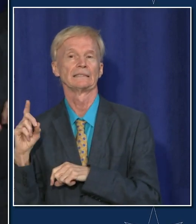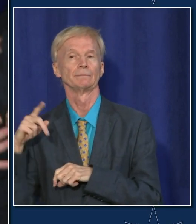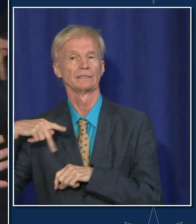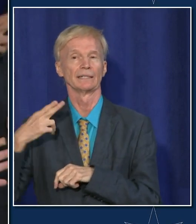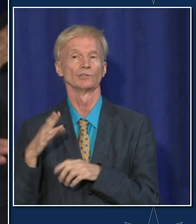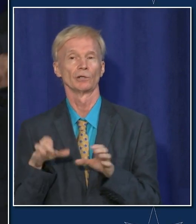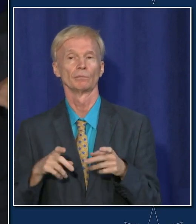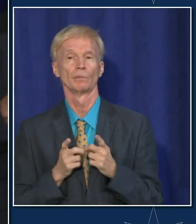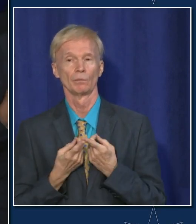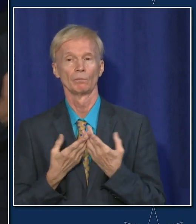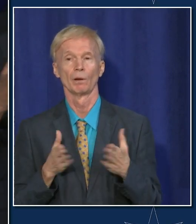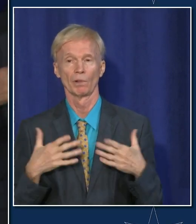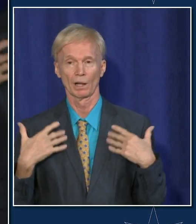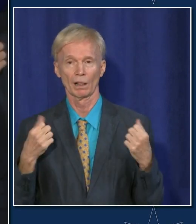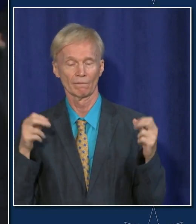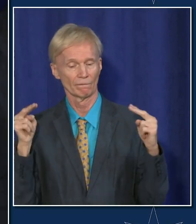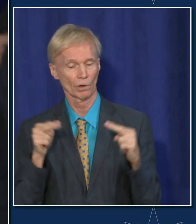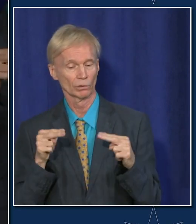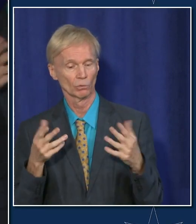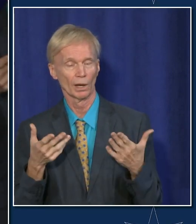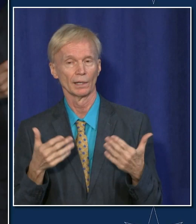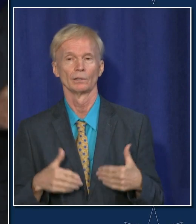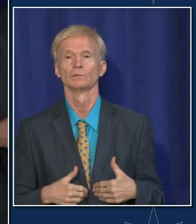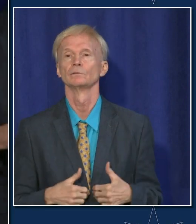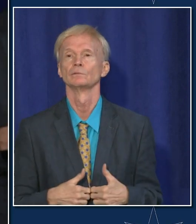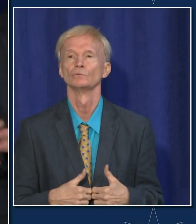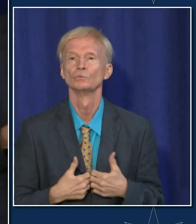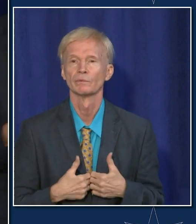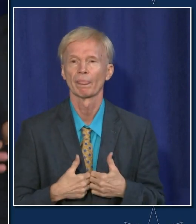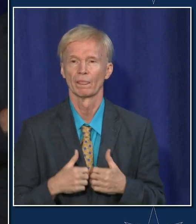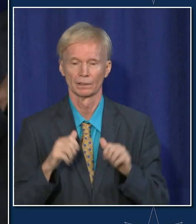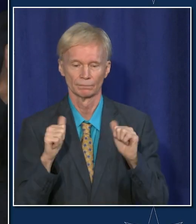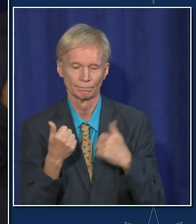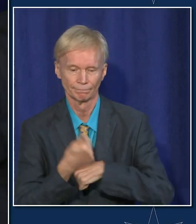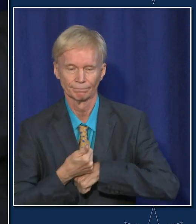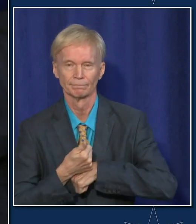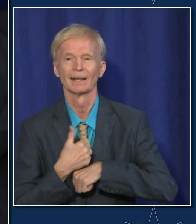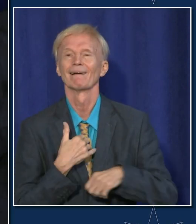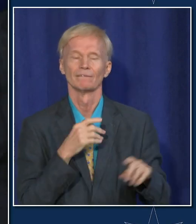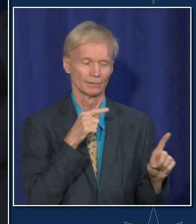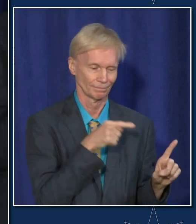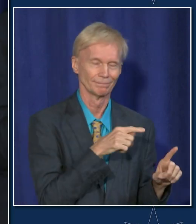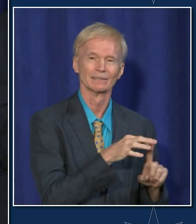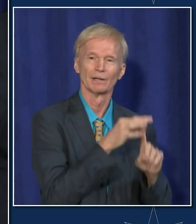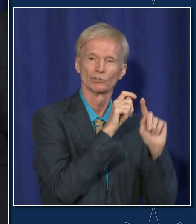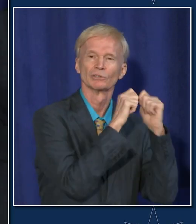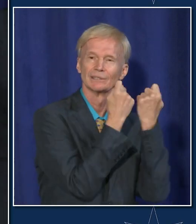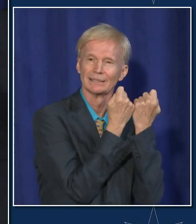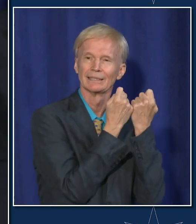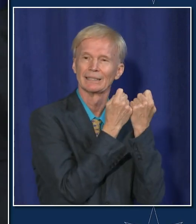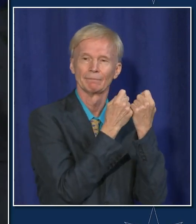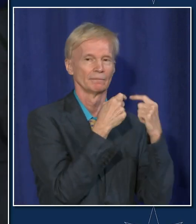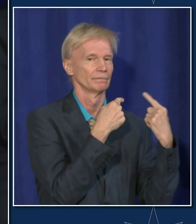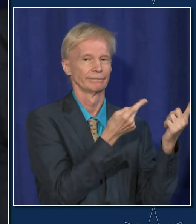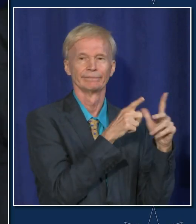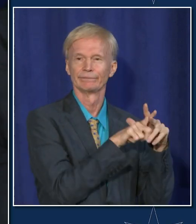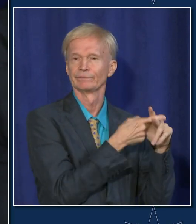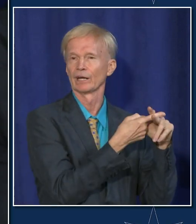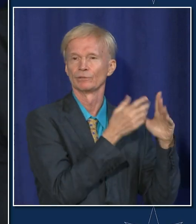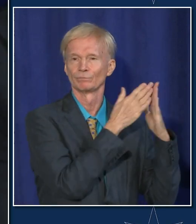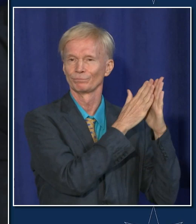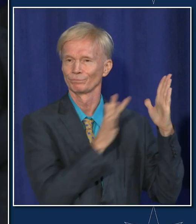all the things to focus on, we wanted to focus on youth settings. We've had a focused youth team from almost day one here, just knowing